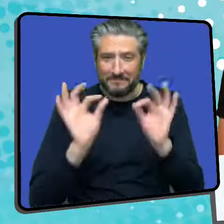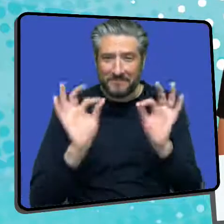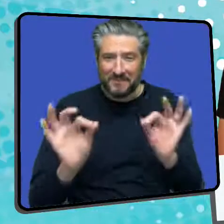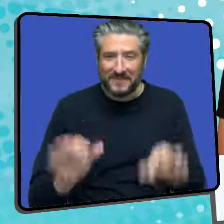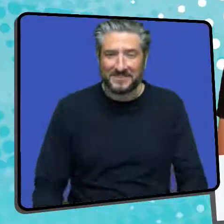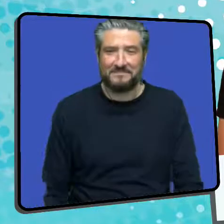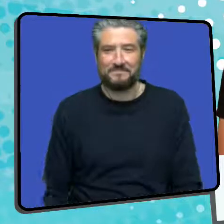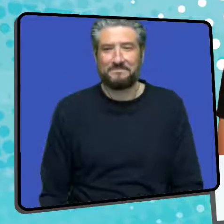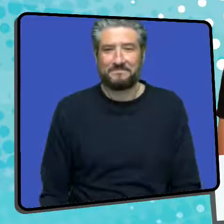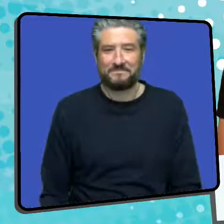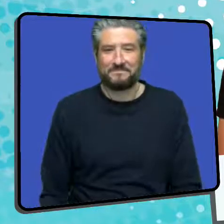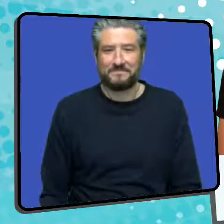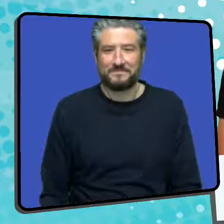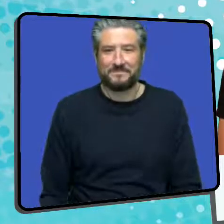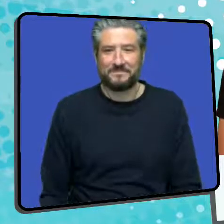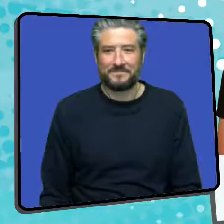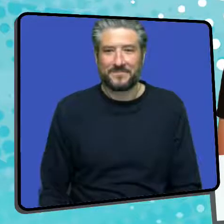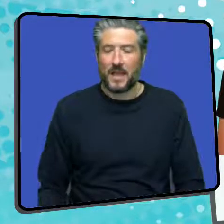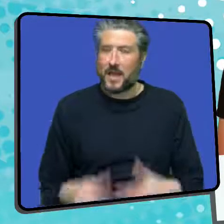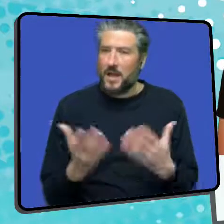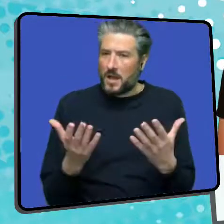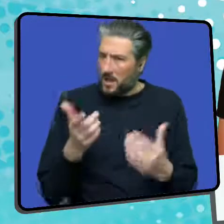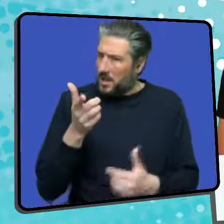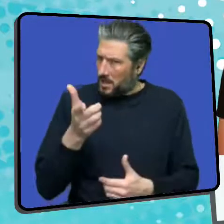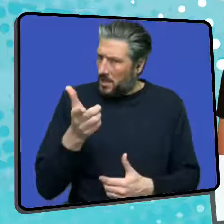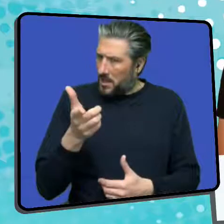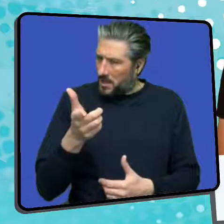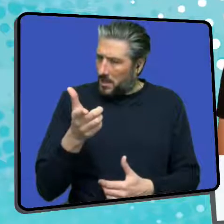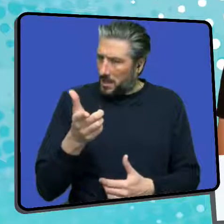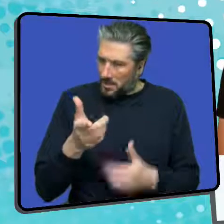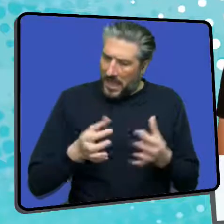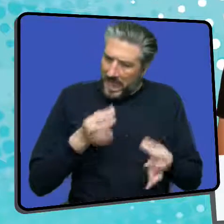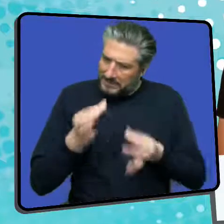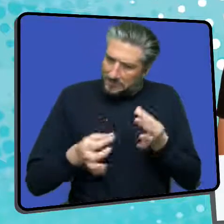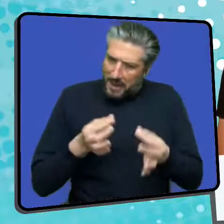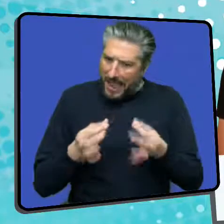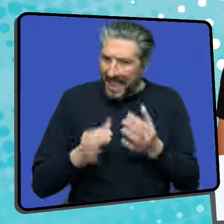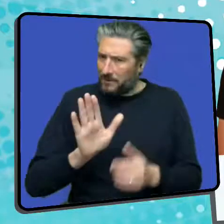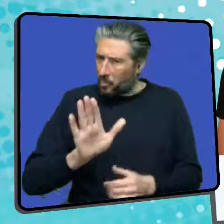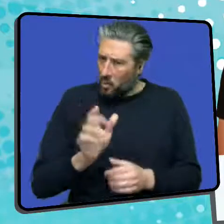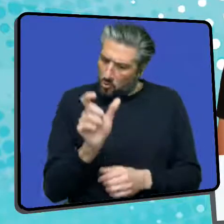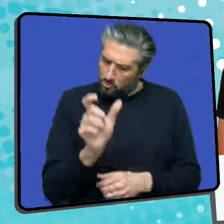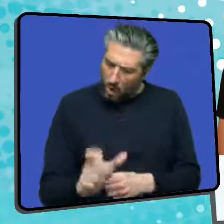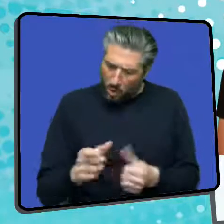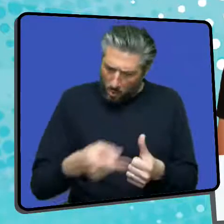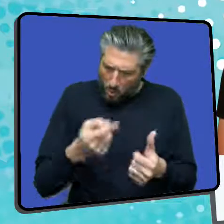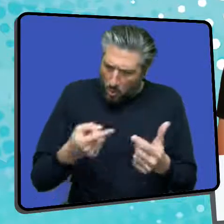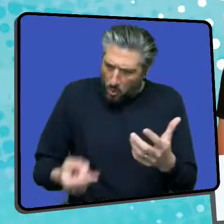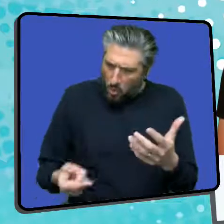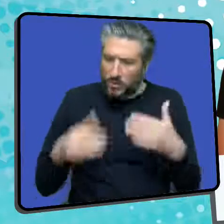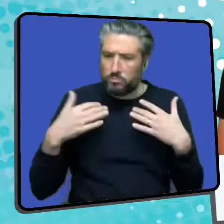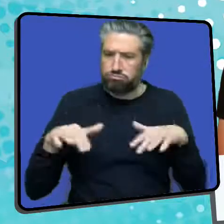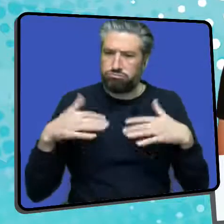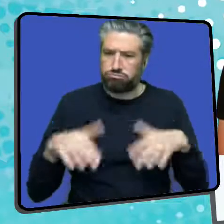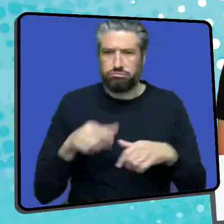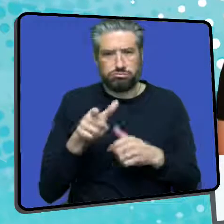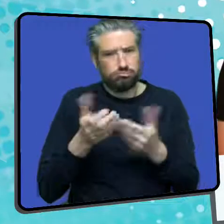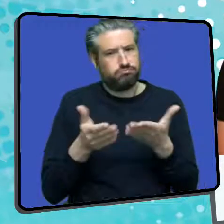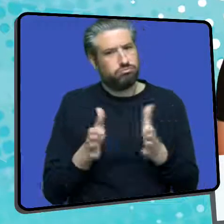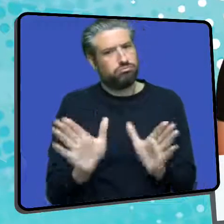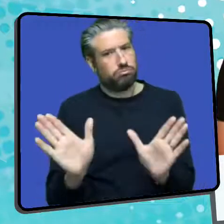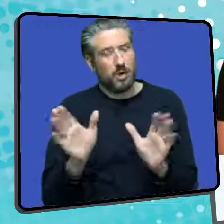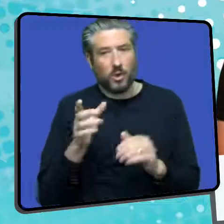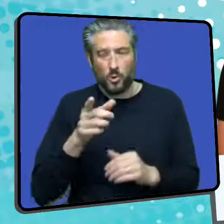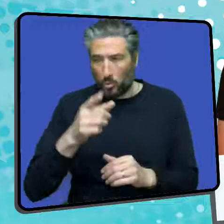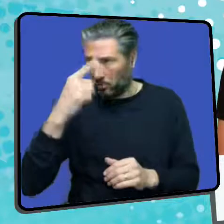It's I guess it just shows the breadth of an architecture role in general, right? You have to really turn your hand to then most things. Like you